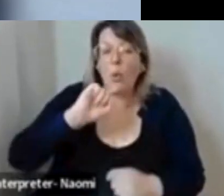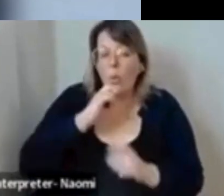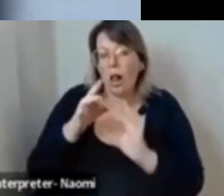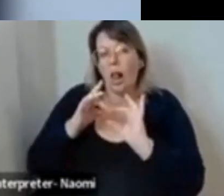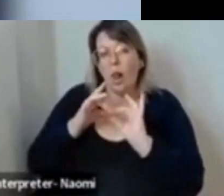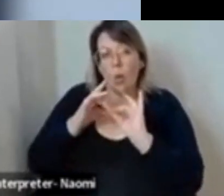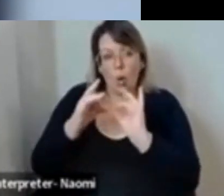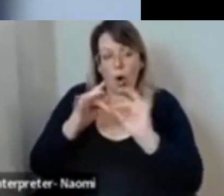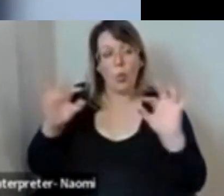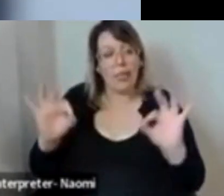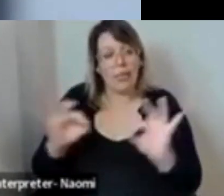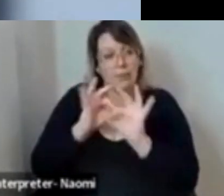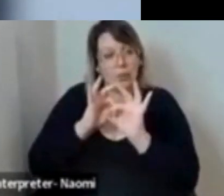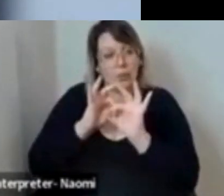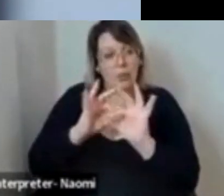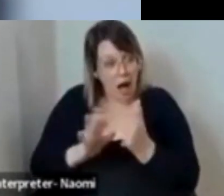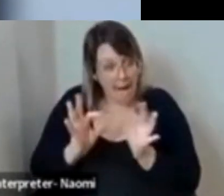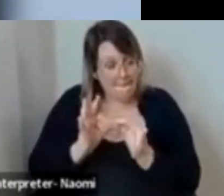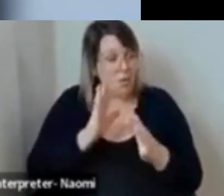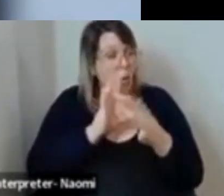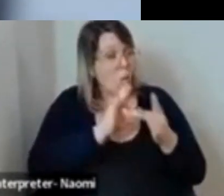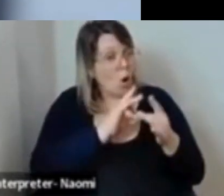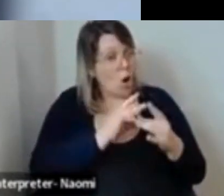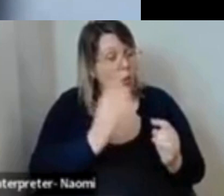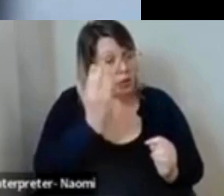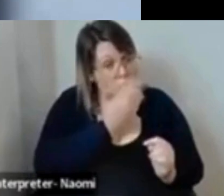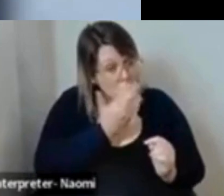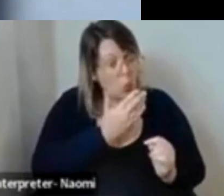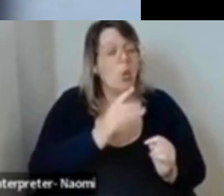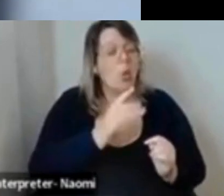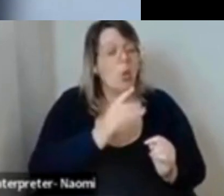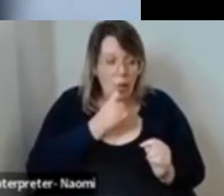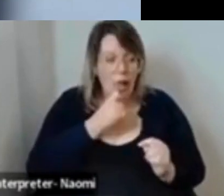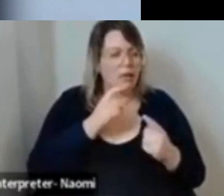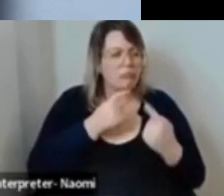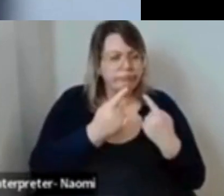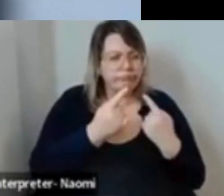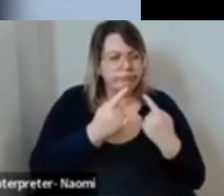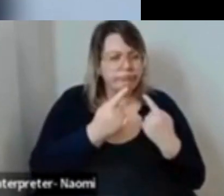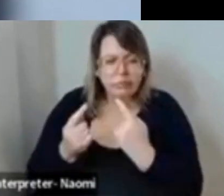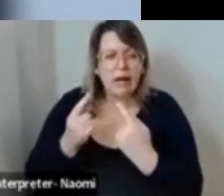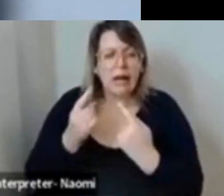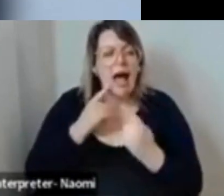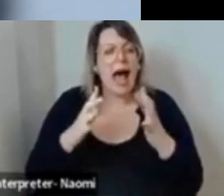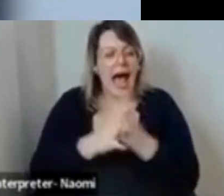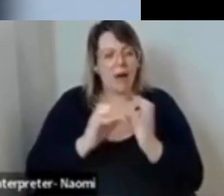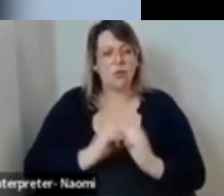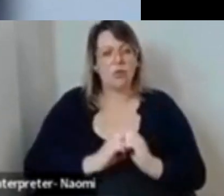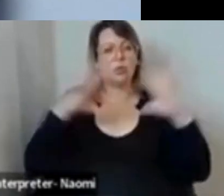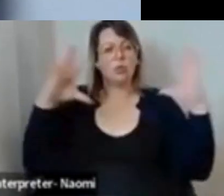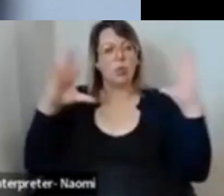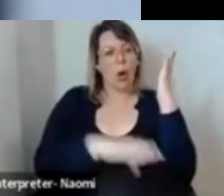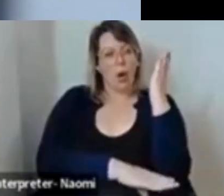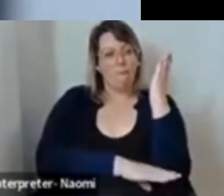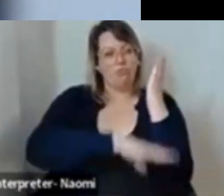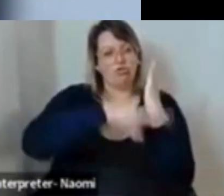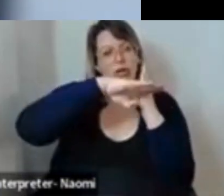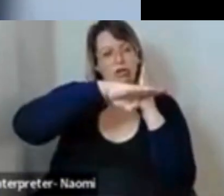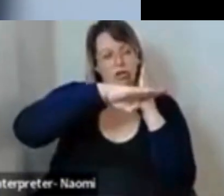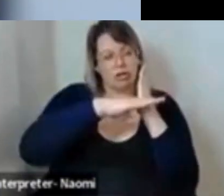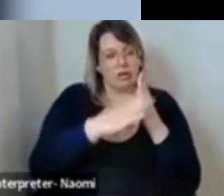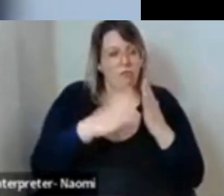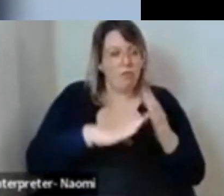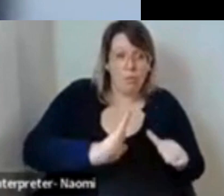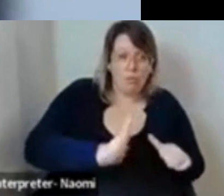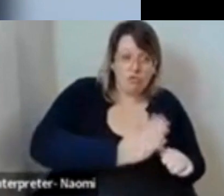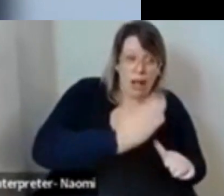as well as schools to really expand what good progression looks like from primary to secondary at least.